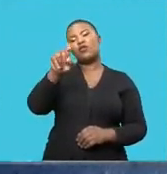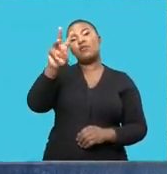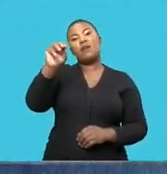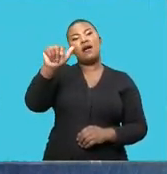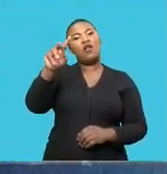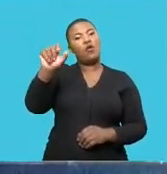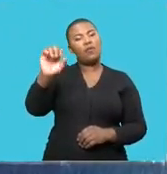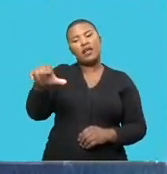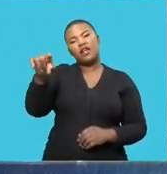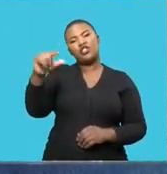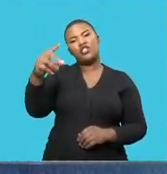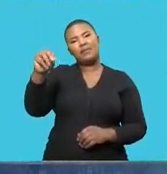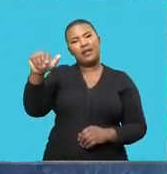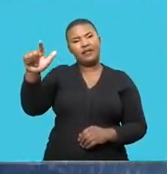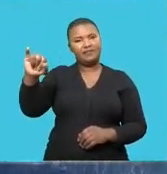simangelenqumalo68@gmail.com.